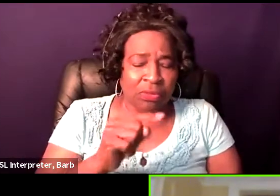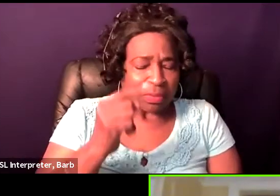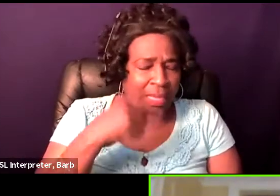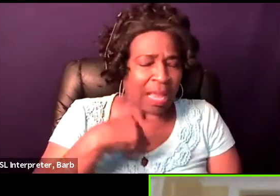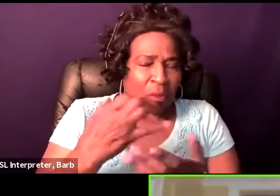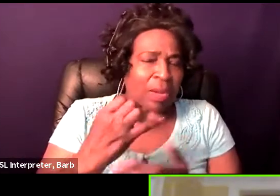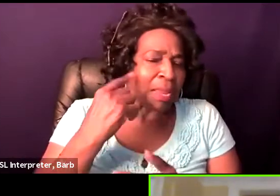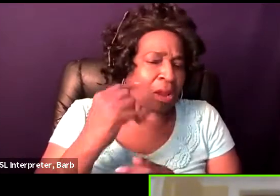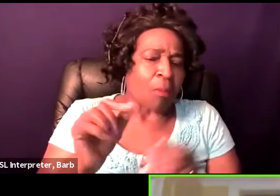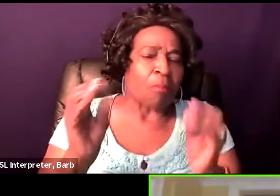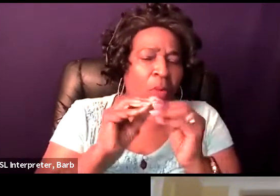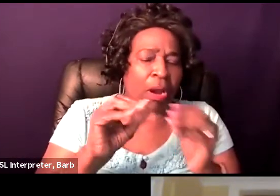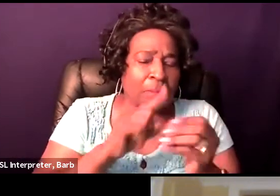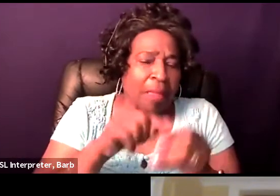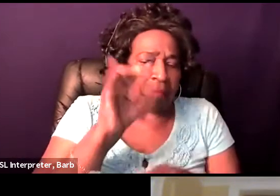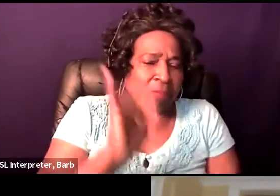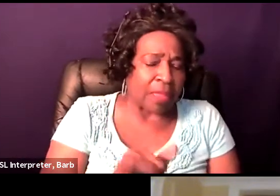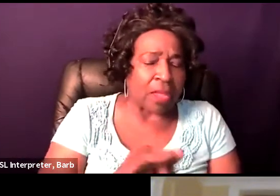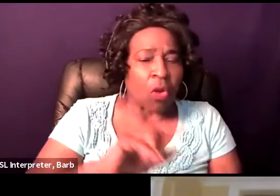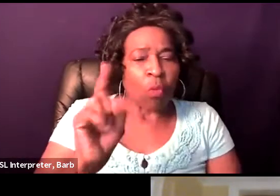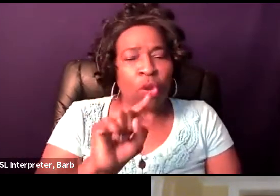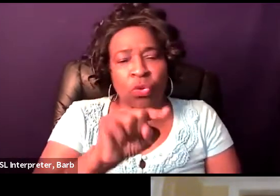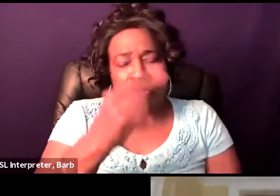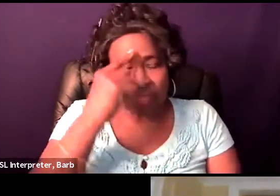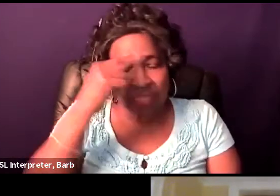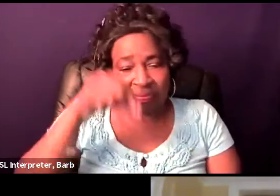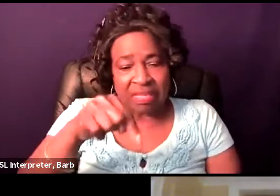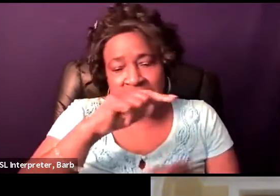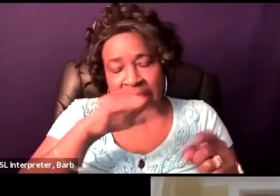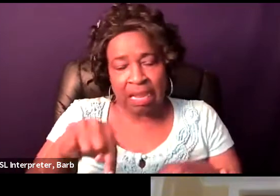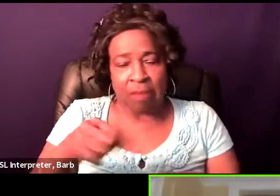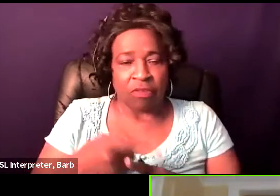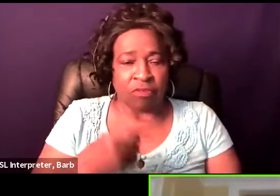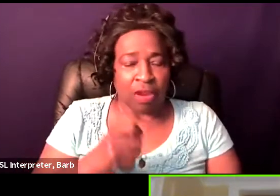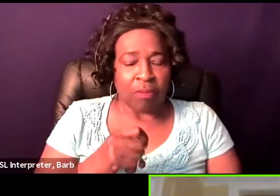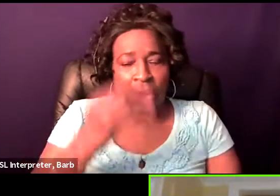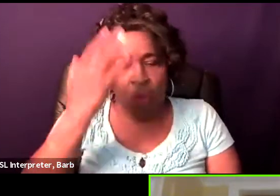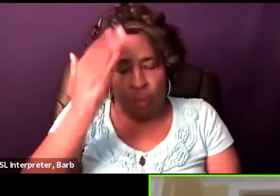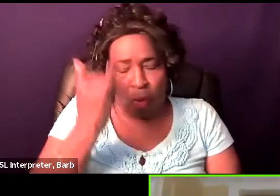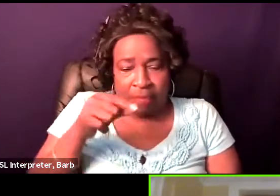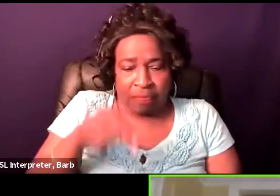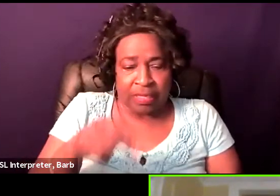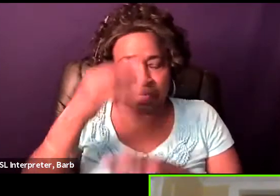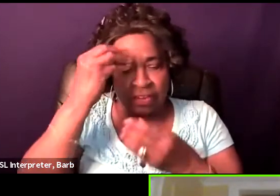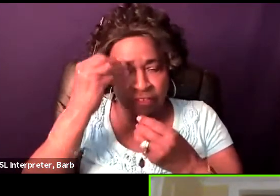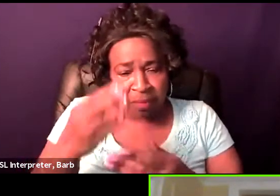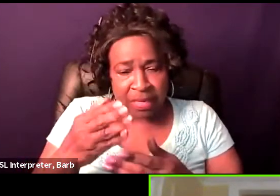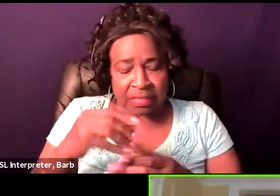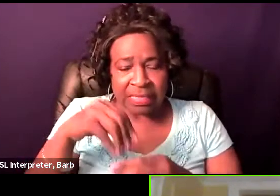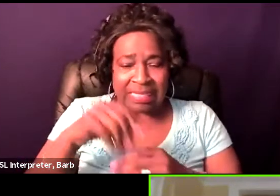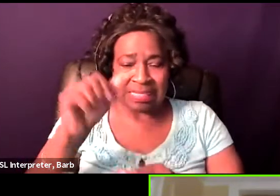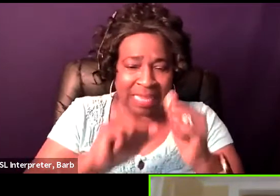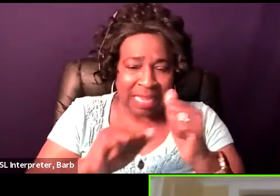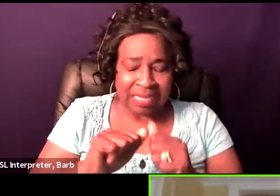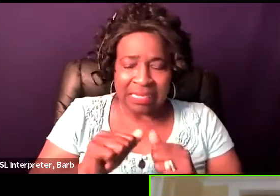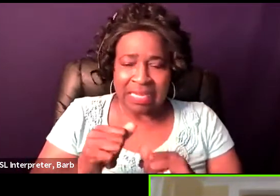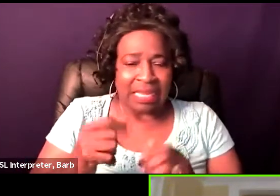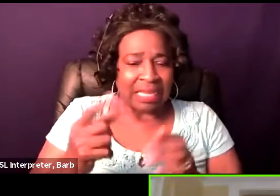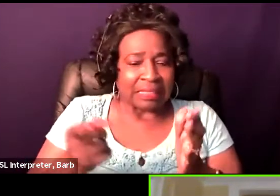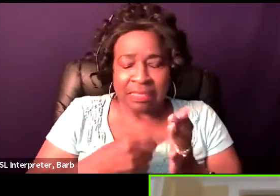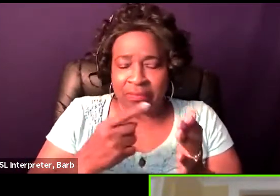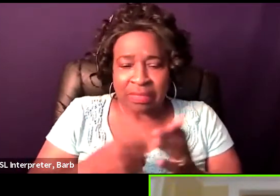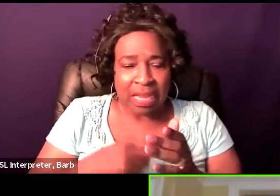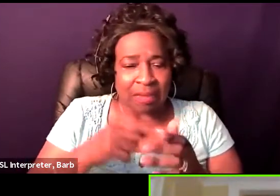more on that. Like, where do you think this comes from? Like, why does information and science and statistics sometimes backfire in the